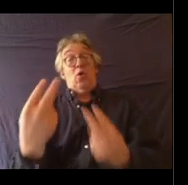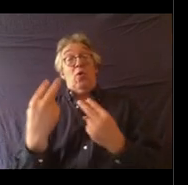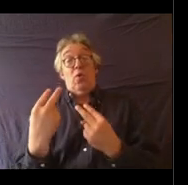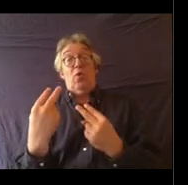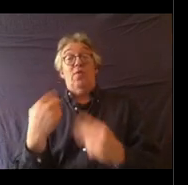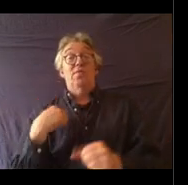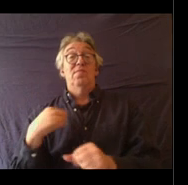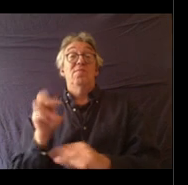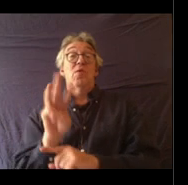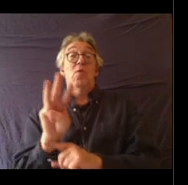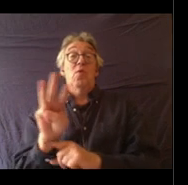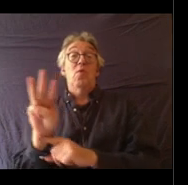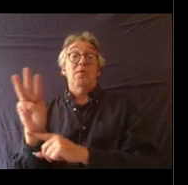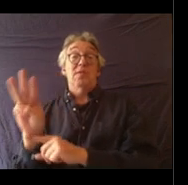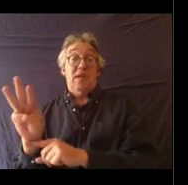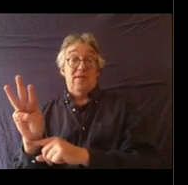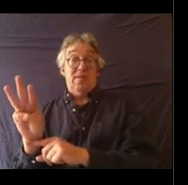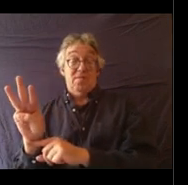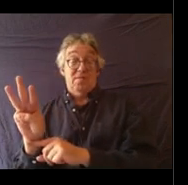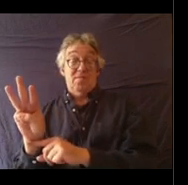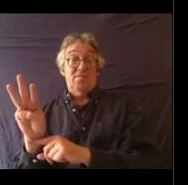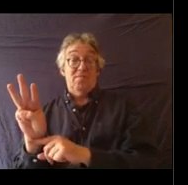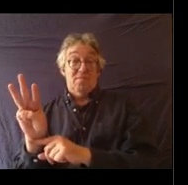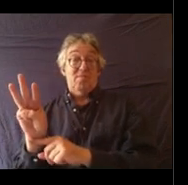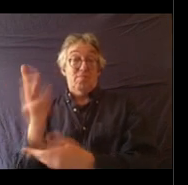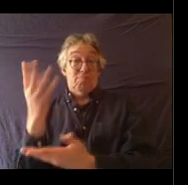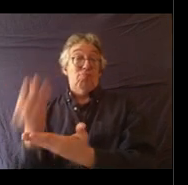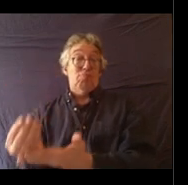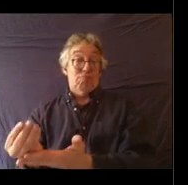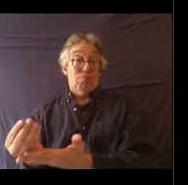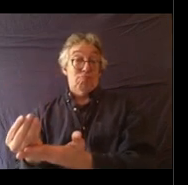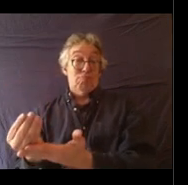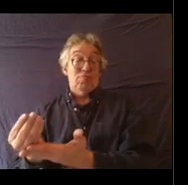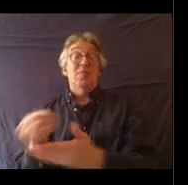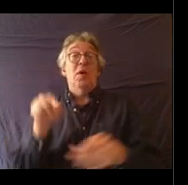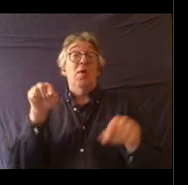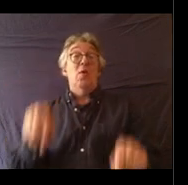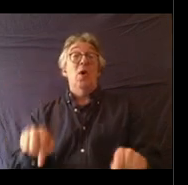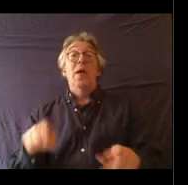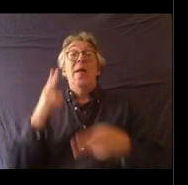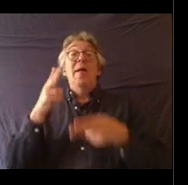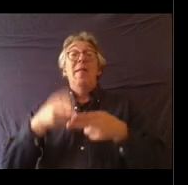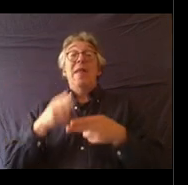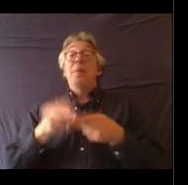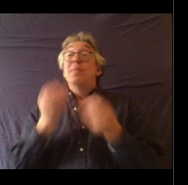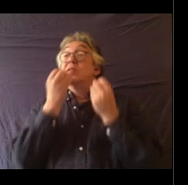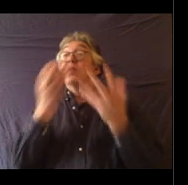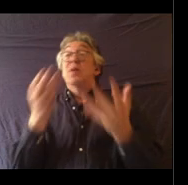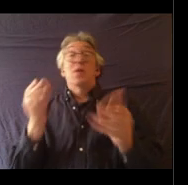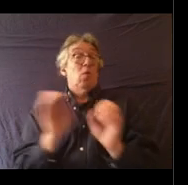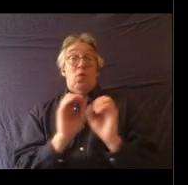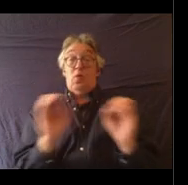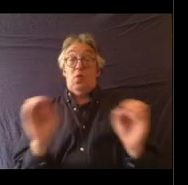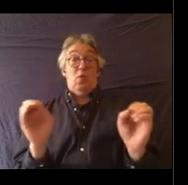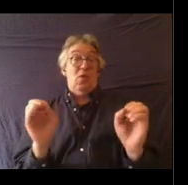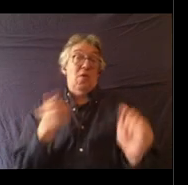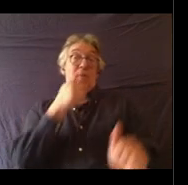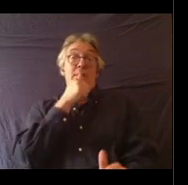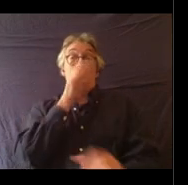mention any names today for privacy reasons. And also for accessibility, we have